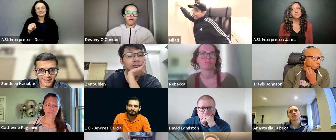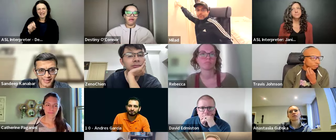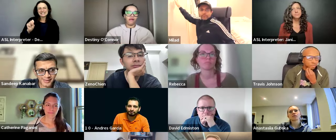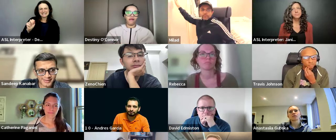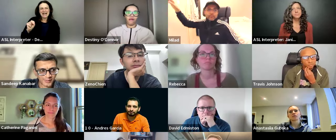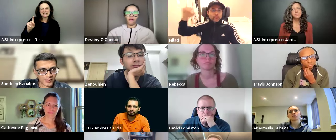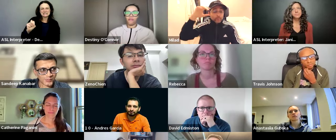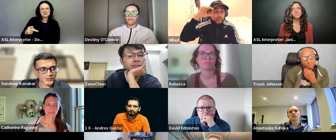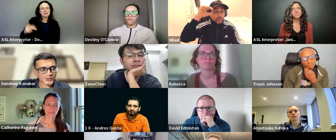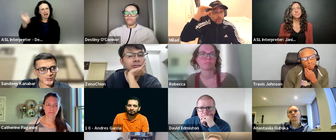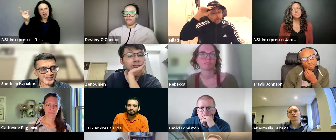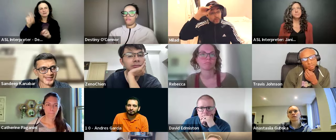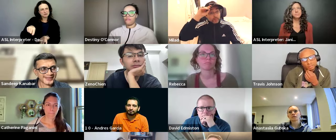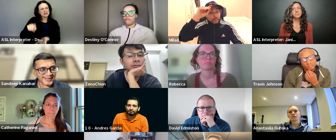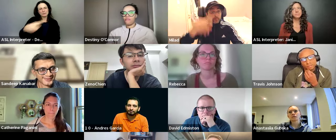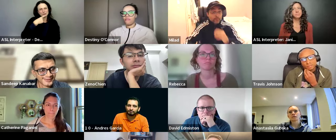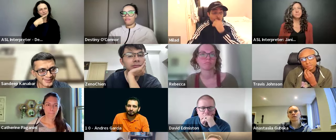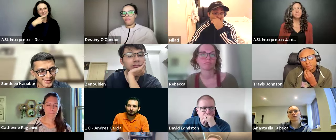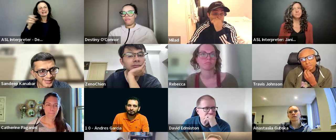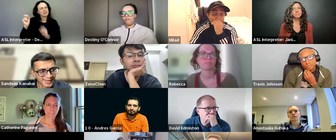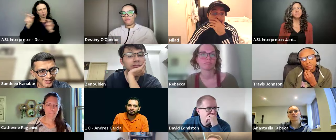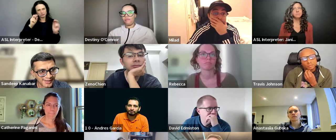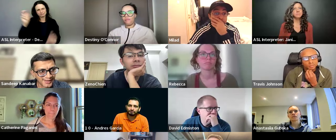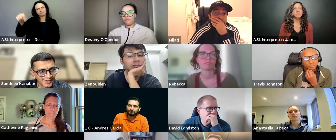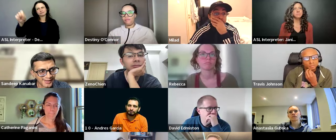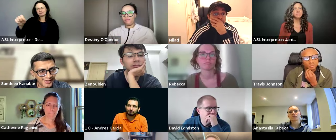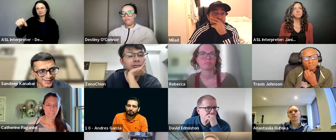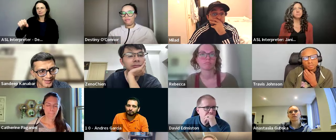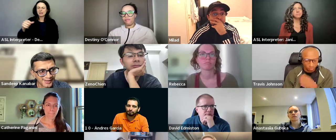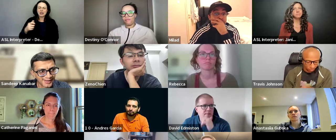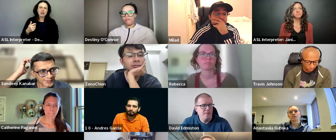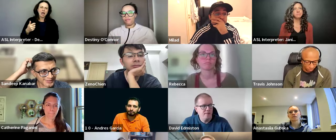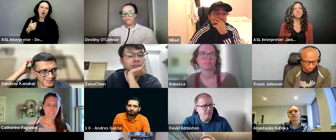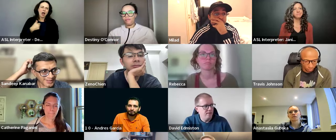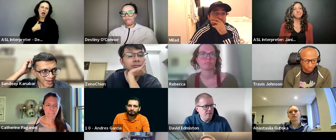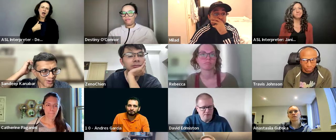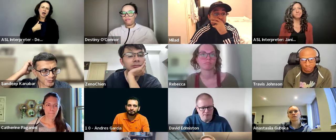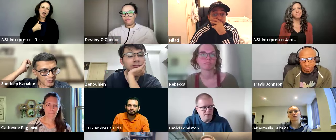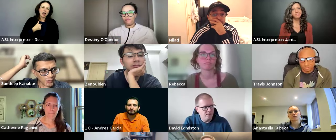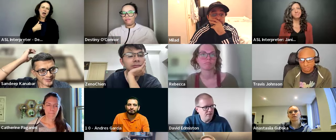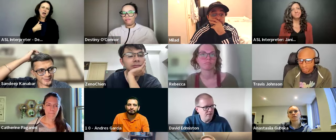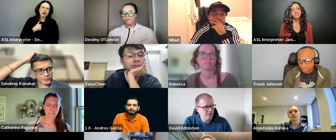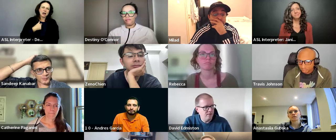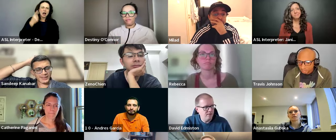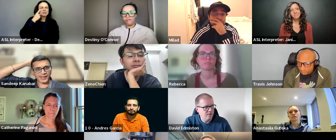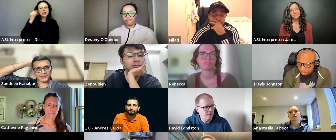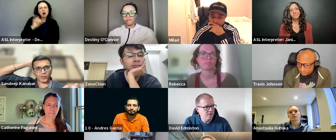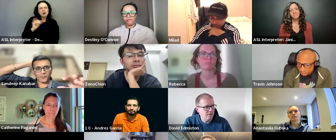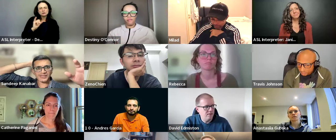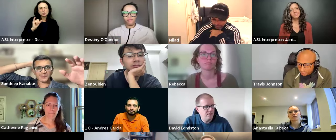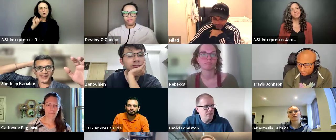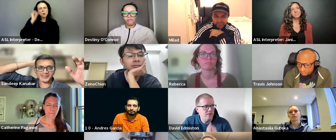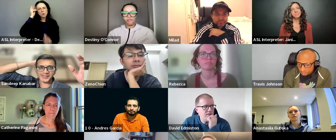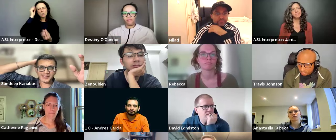Yes, I think I agree with what you are saying, Catherine. I also initially also wanted it to be like